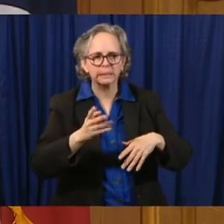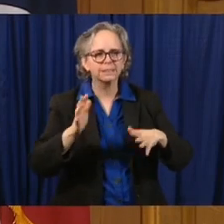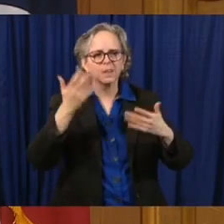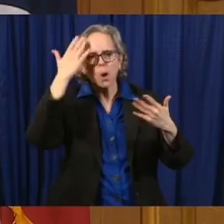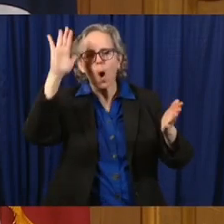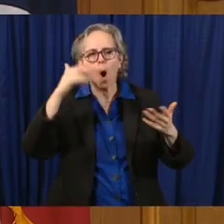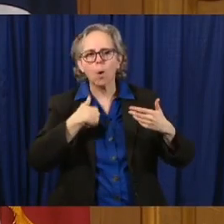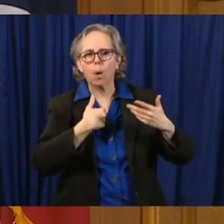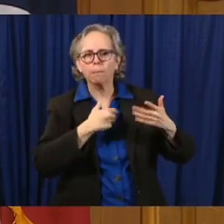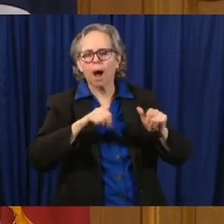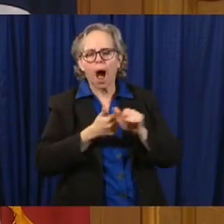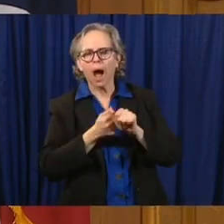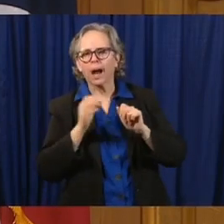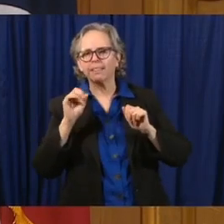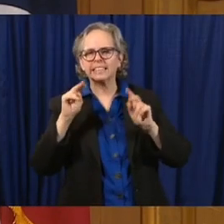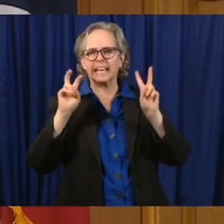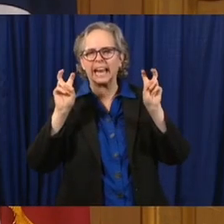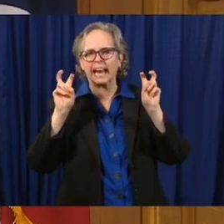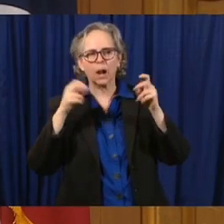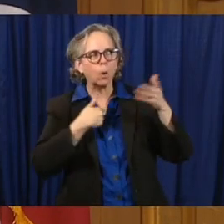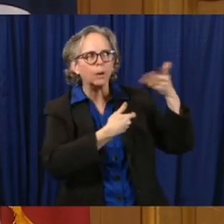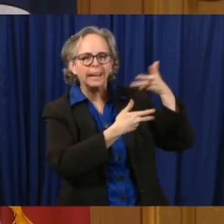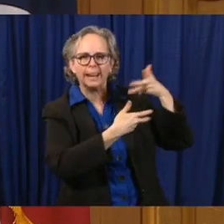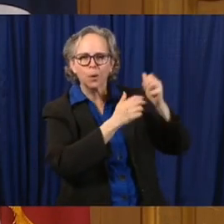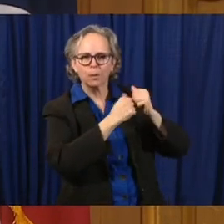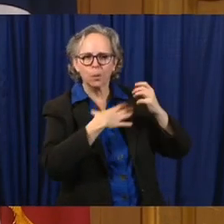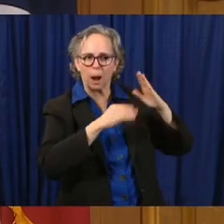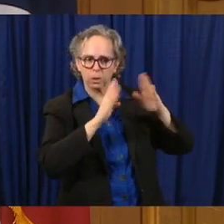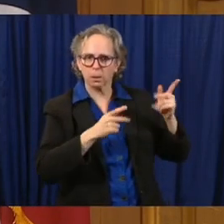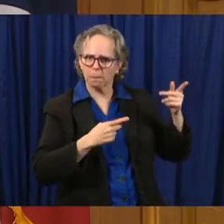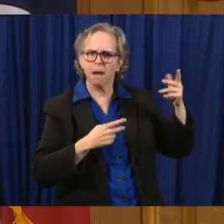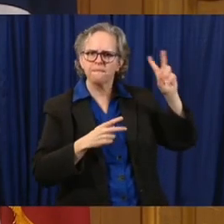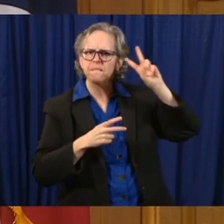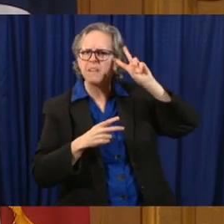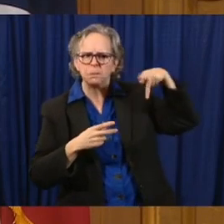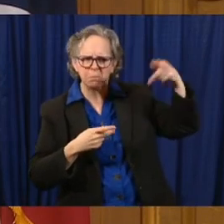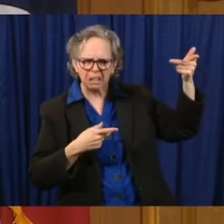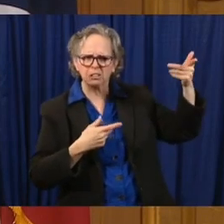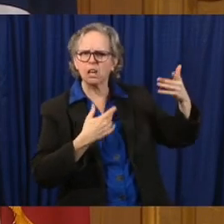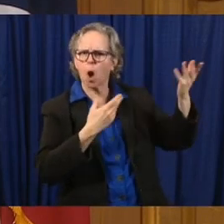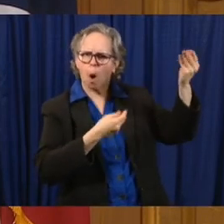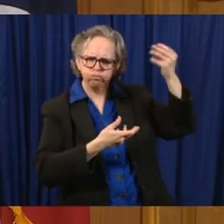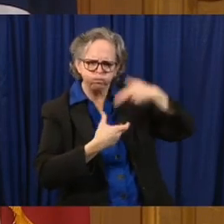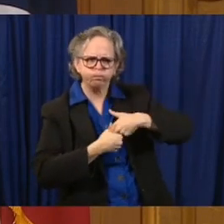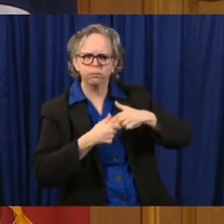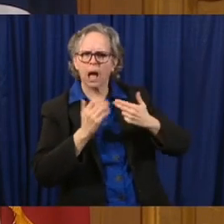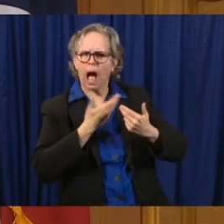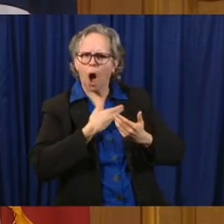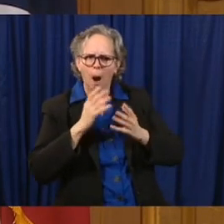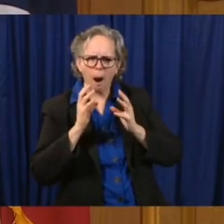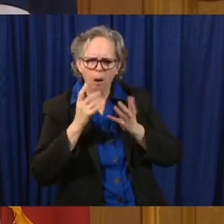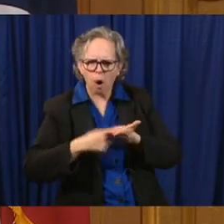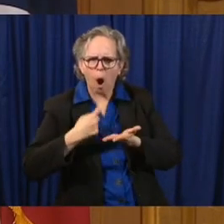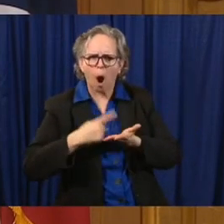with the White House, and it's really been a sharing of information, a sharing of